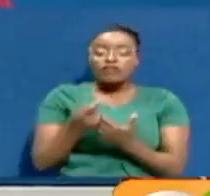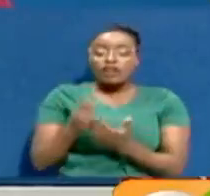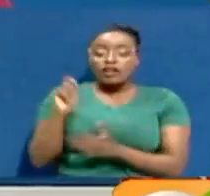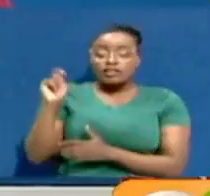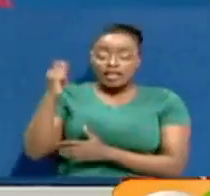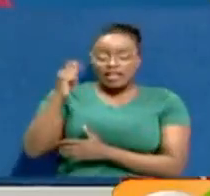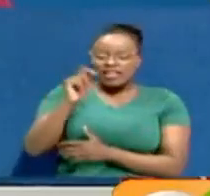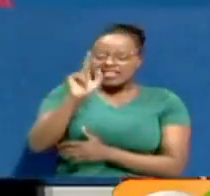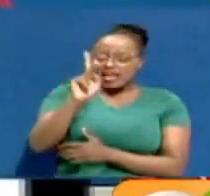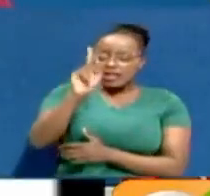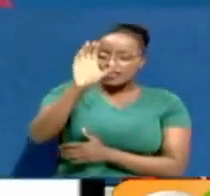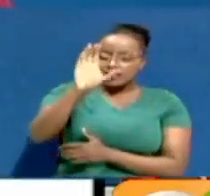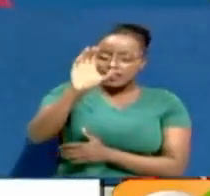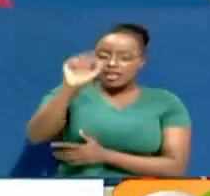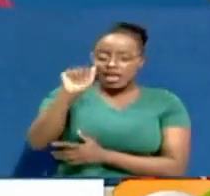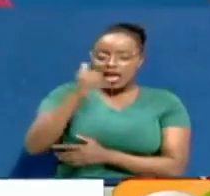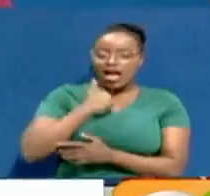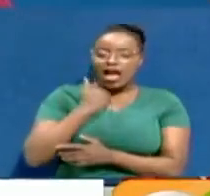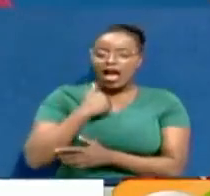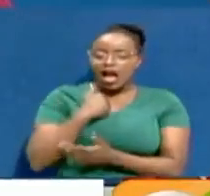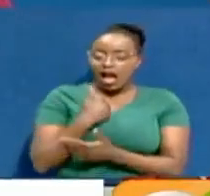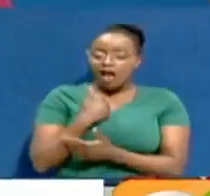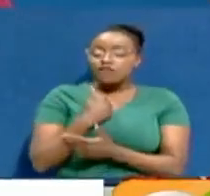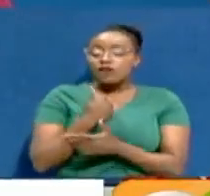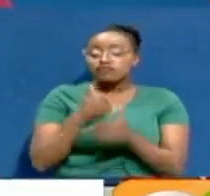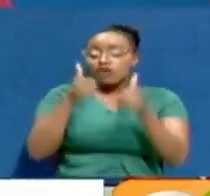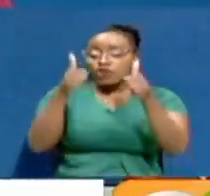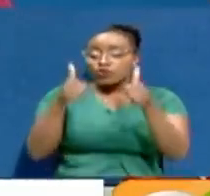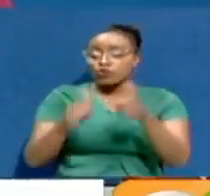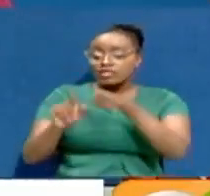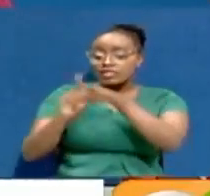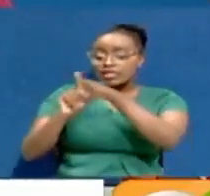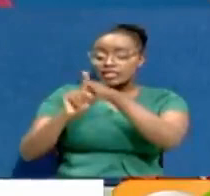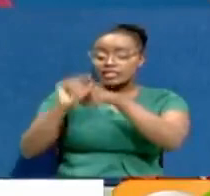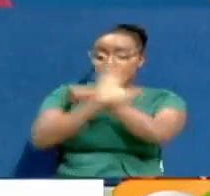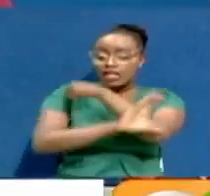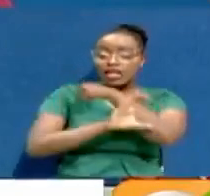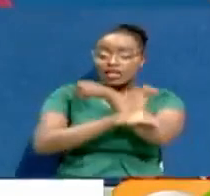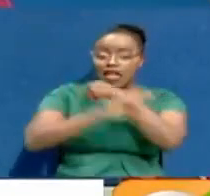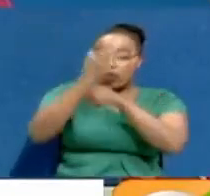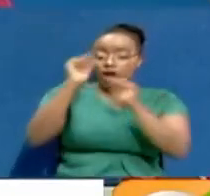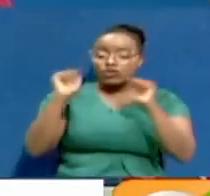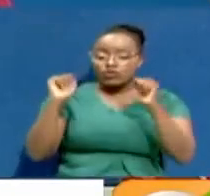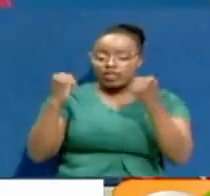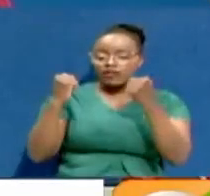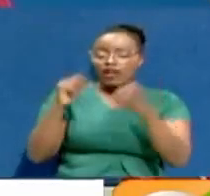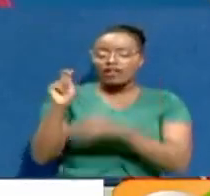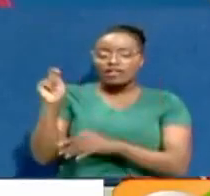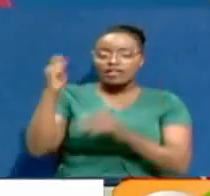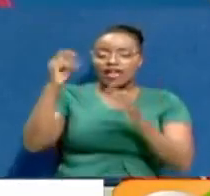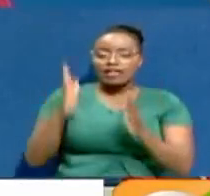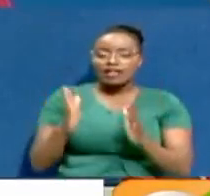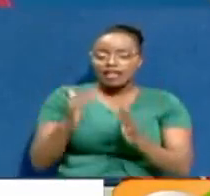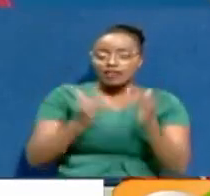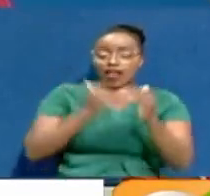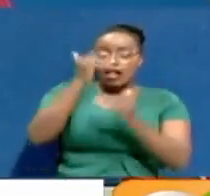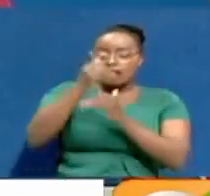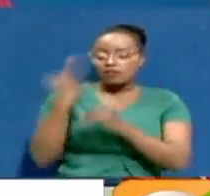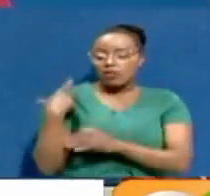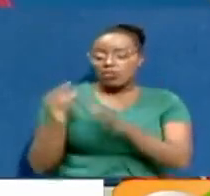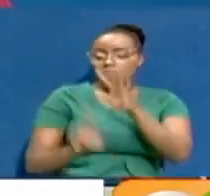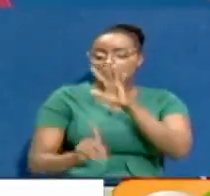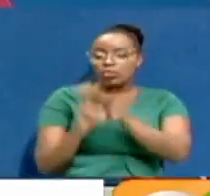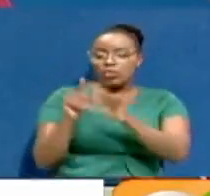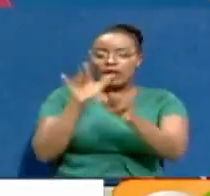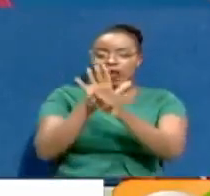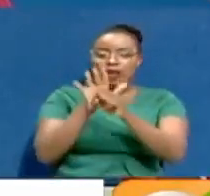Kenya Civil Aviation Authority has already put on the spot 6 countries in a bid to safeguard Kenyans following the recent spike